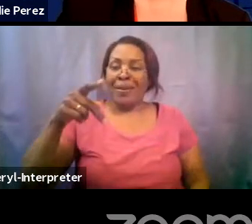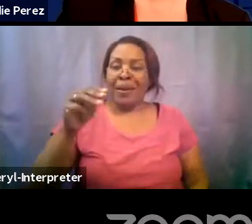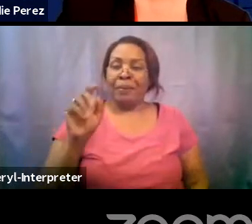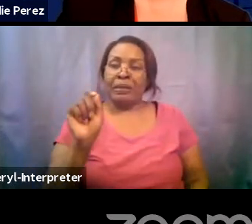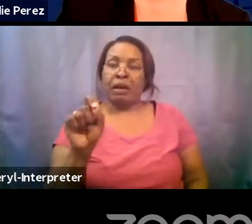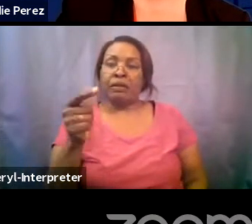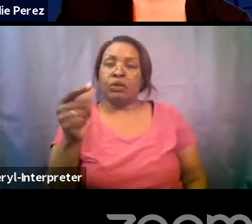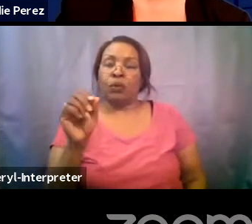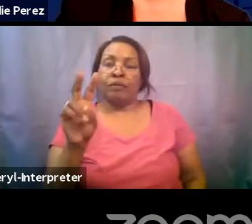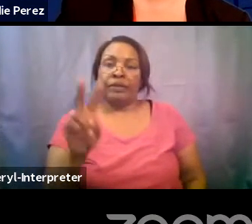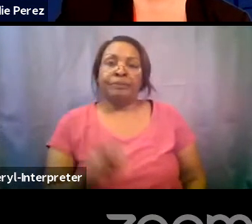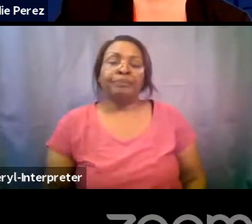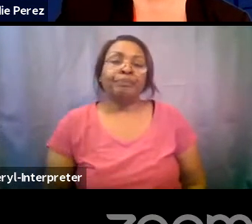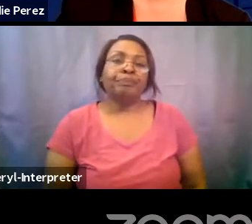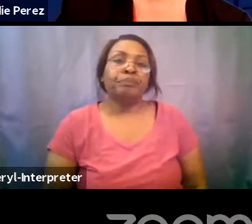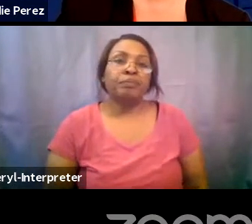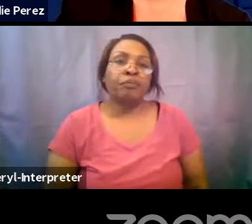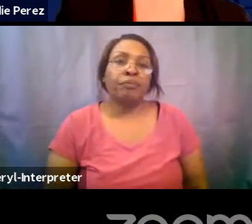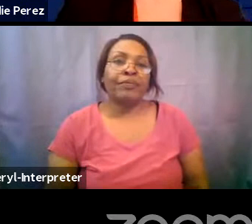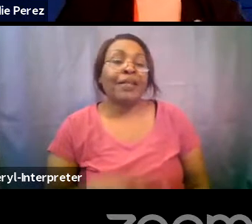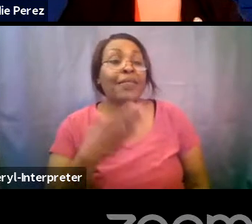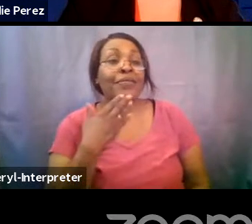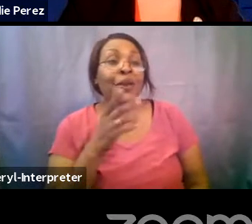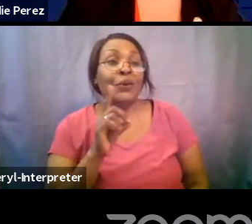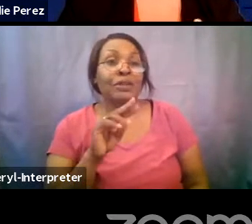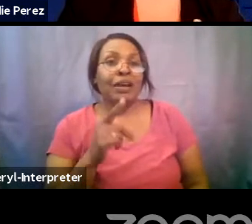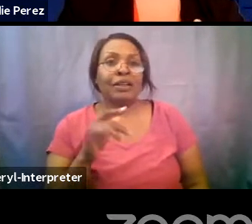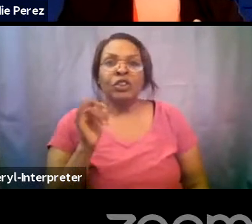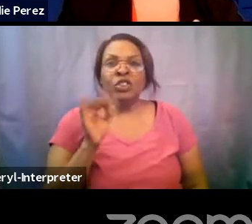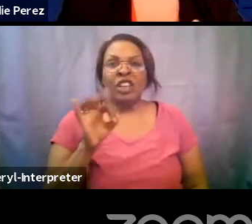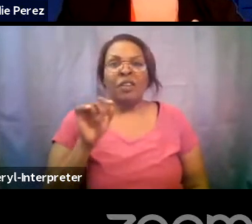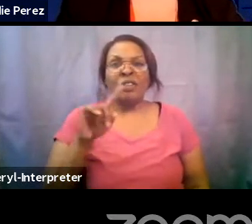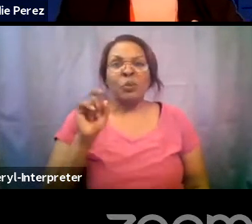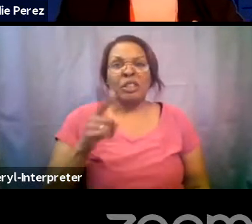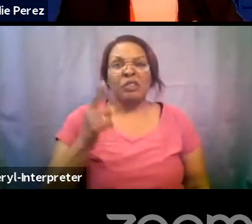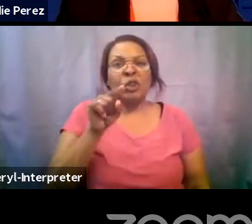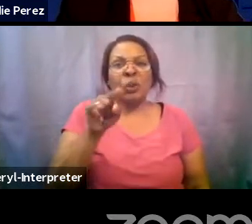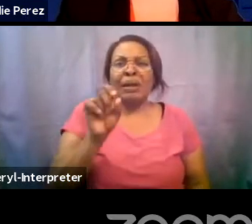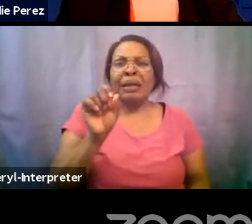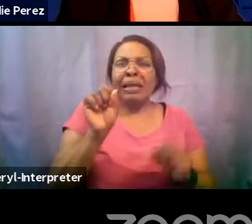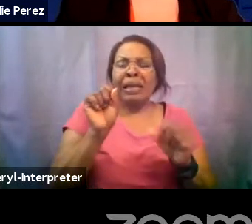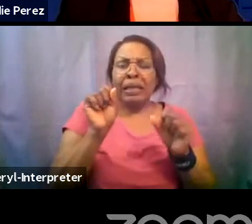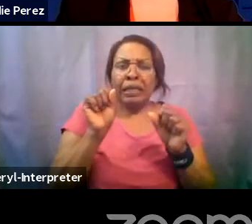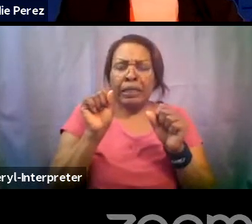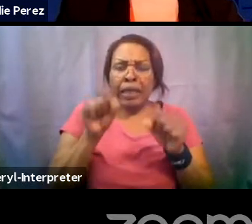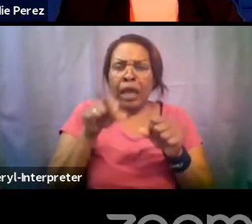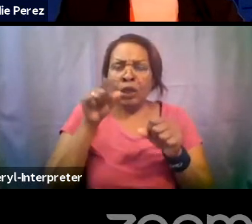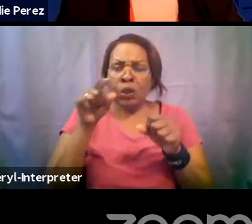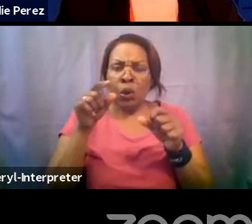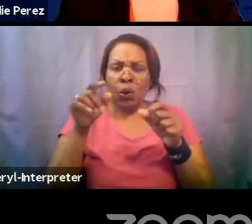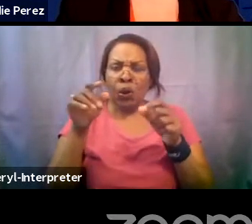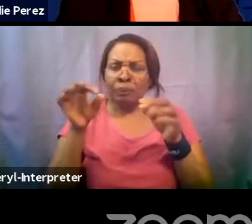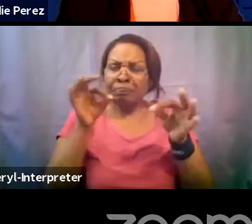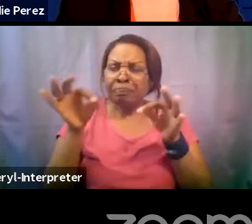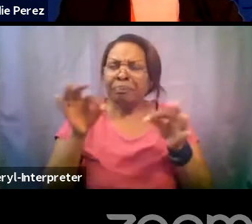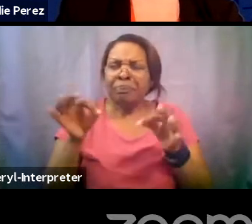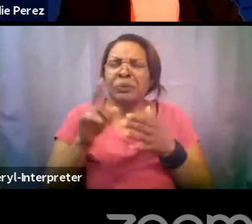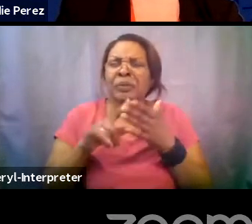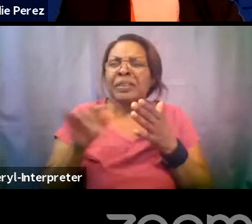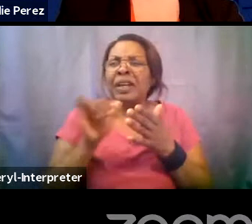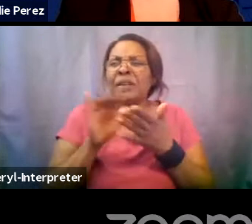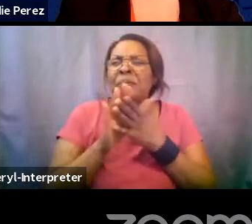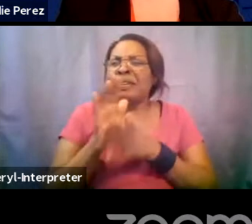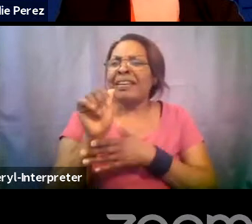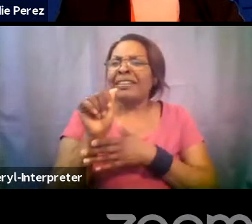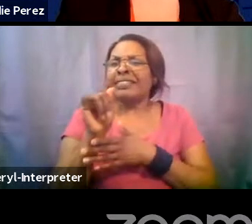opm.gov. Thank you, Doug. Jeff, this question is for you. Can you let us know, what is it like to be an air